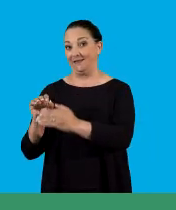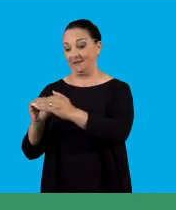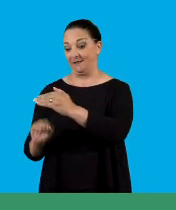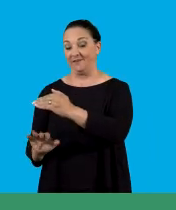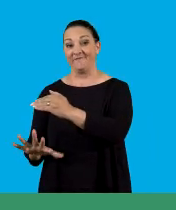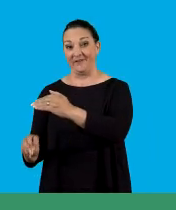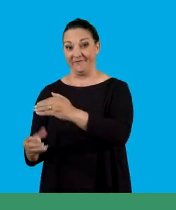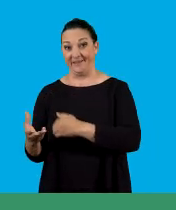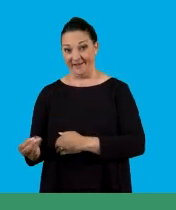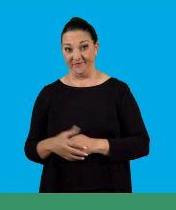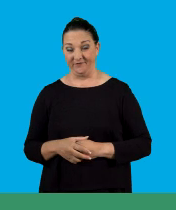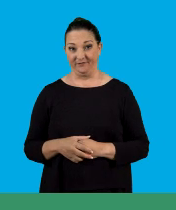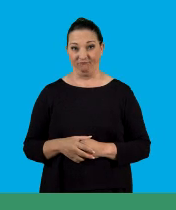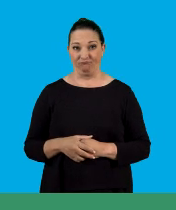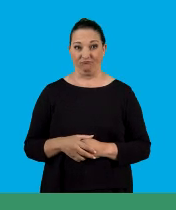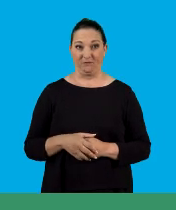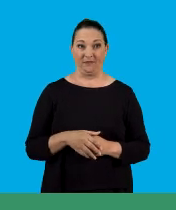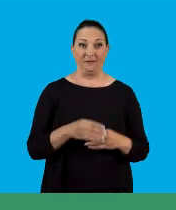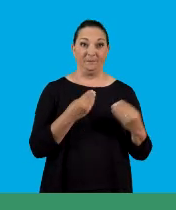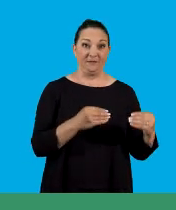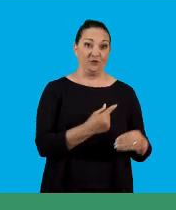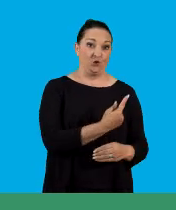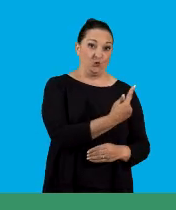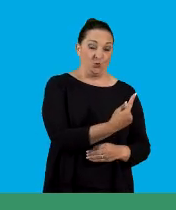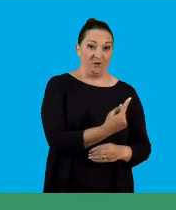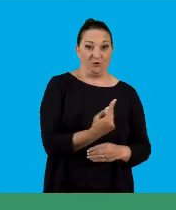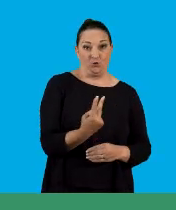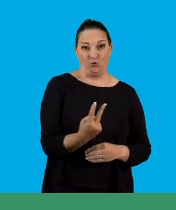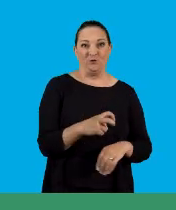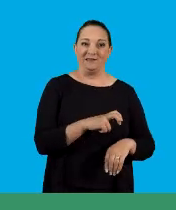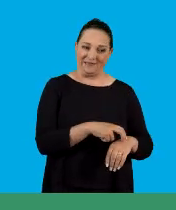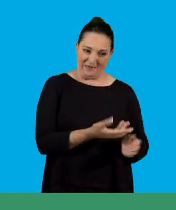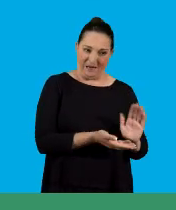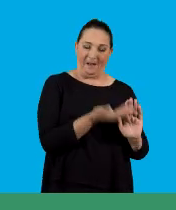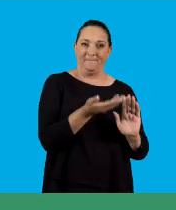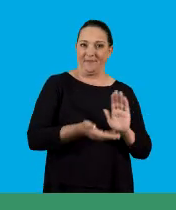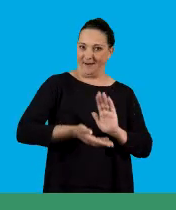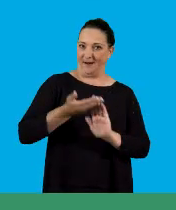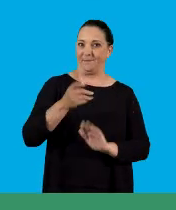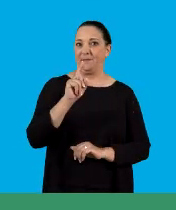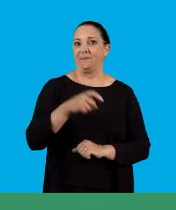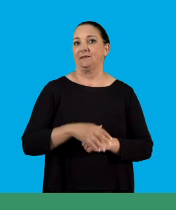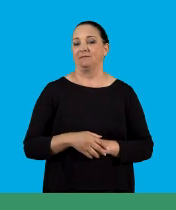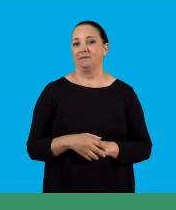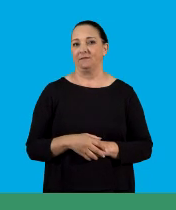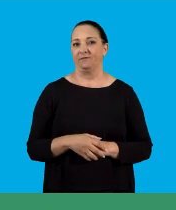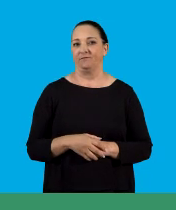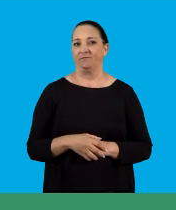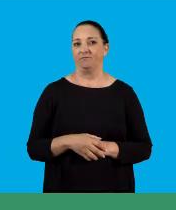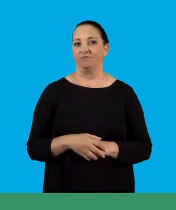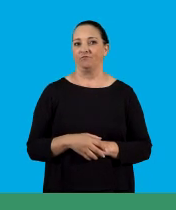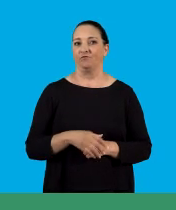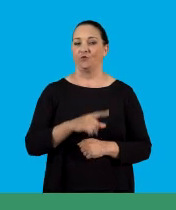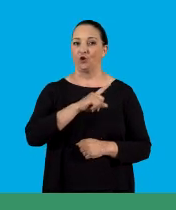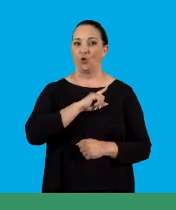The marketing function of business 1 and business 2 need to increase the market share of their business